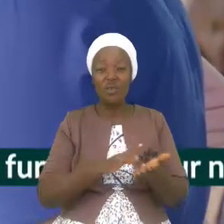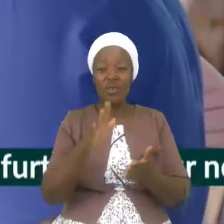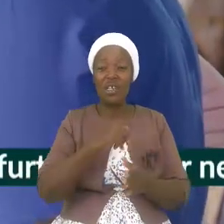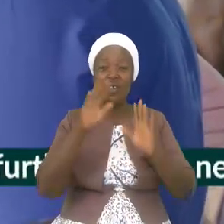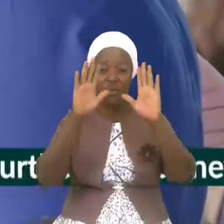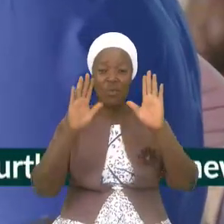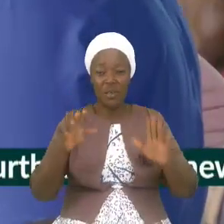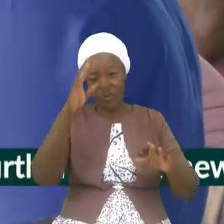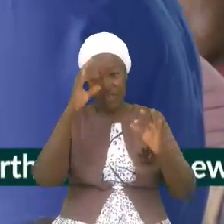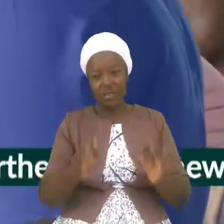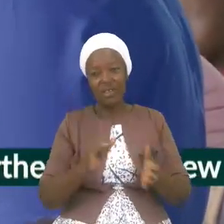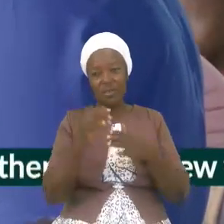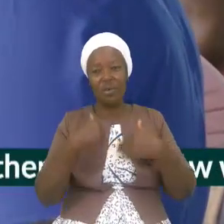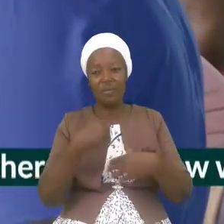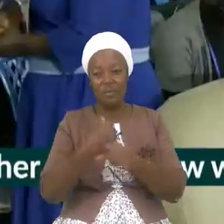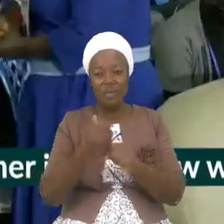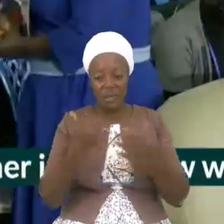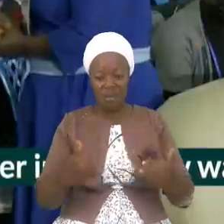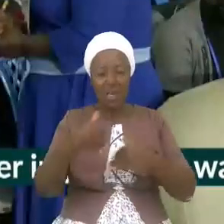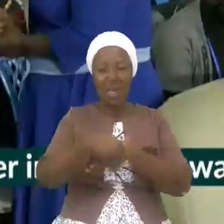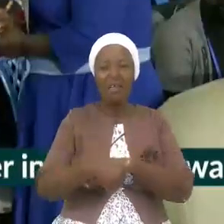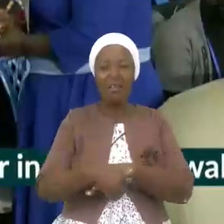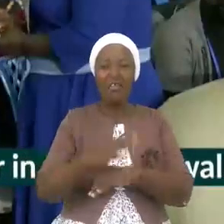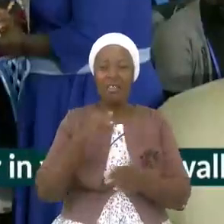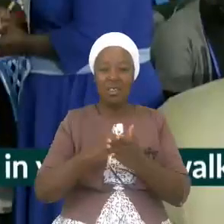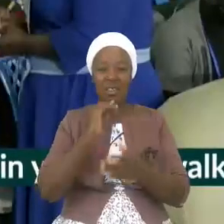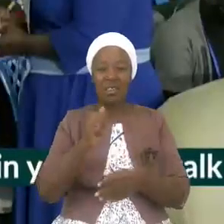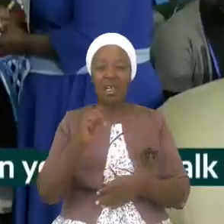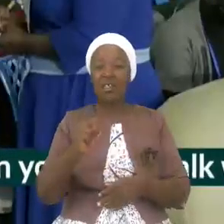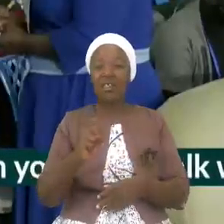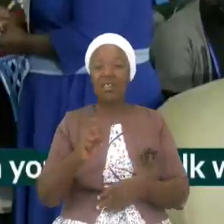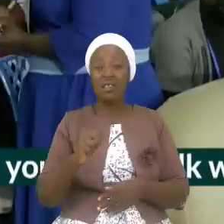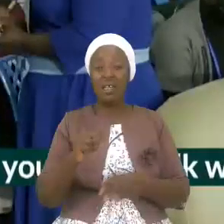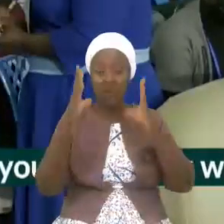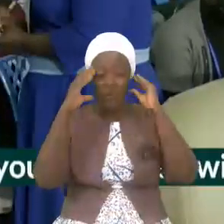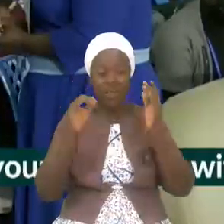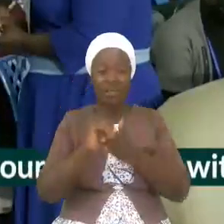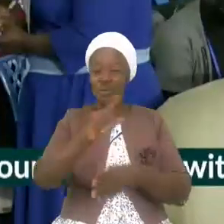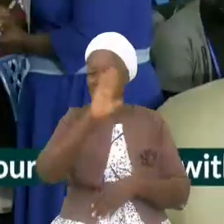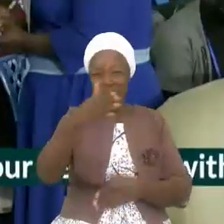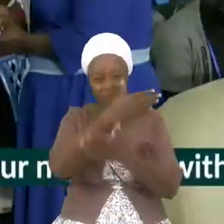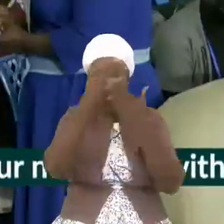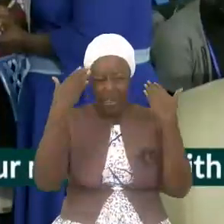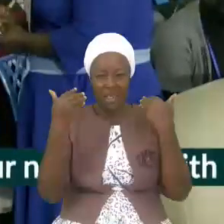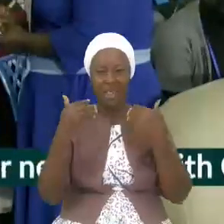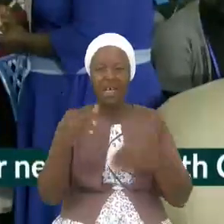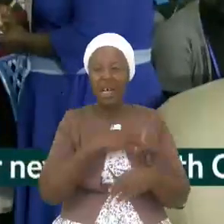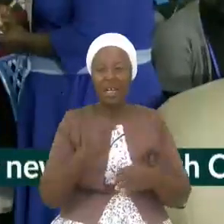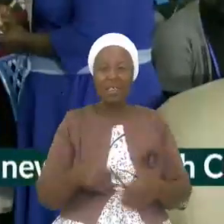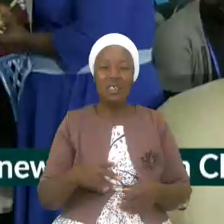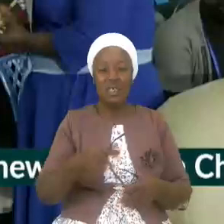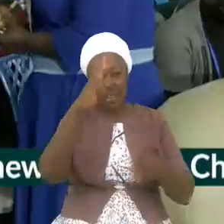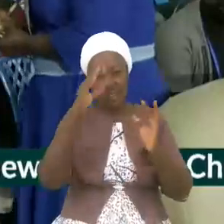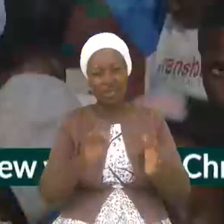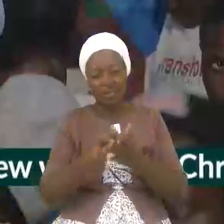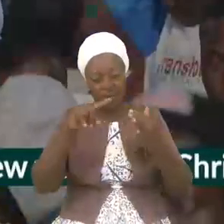Unforgettable decision. The decision that will begin a new history in your life.